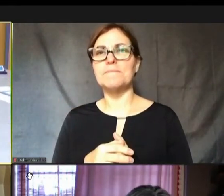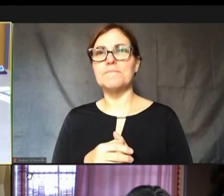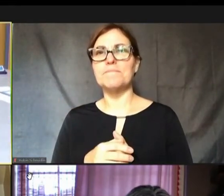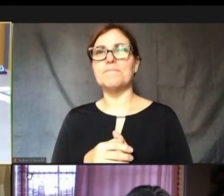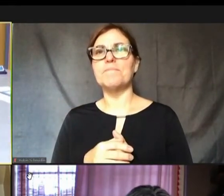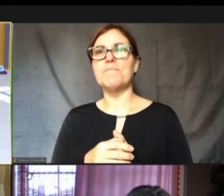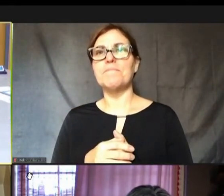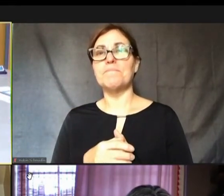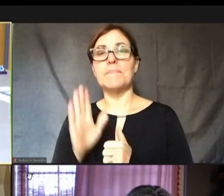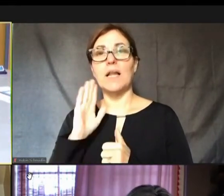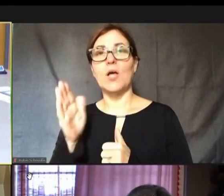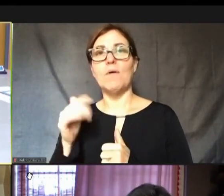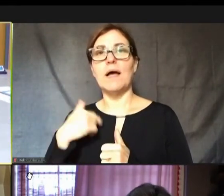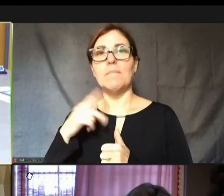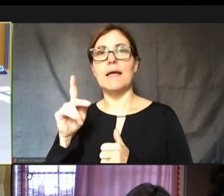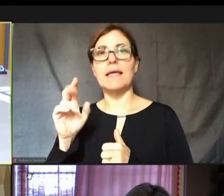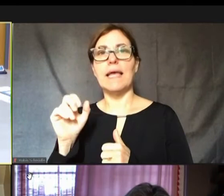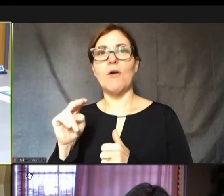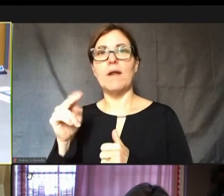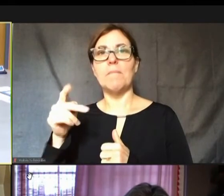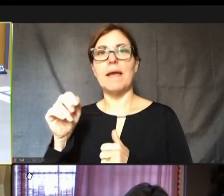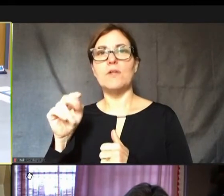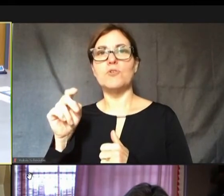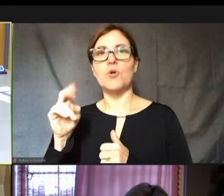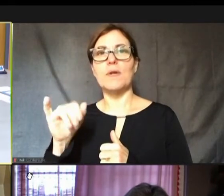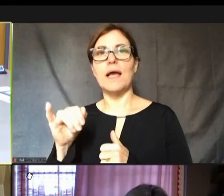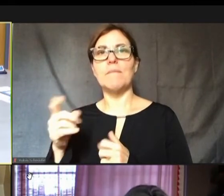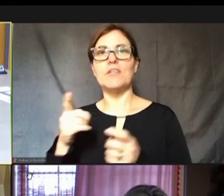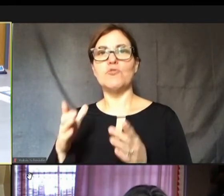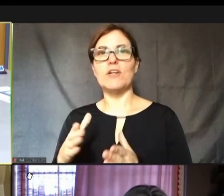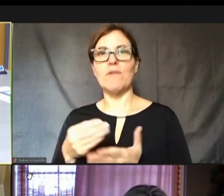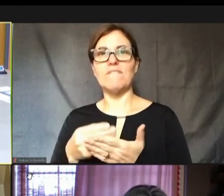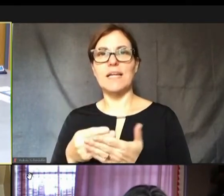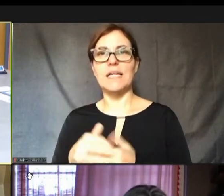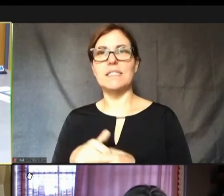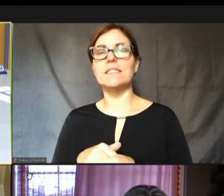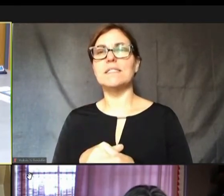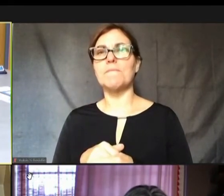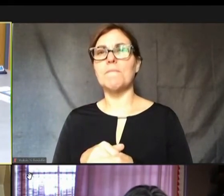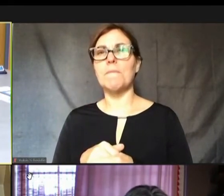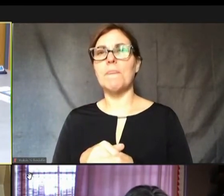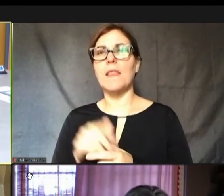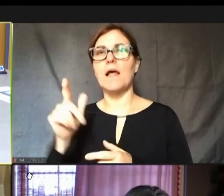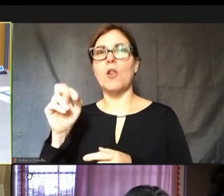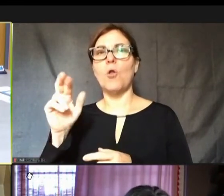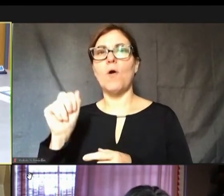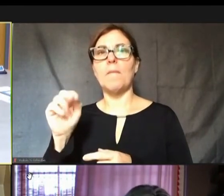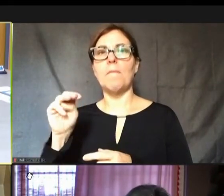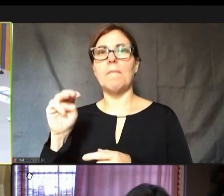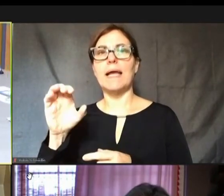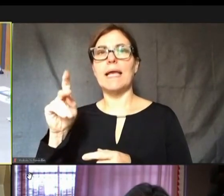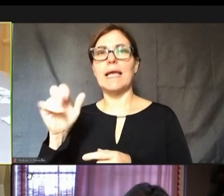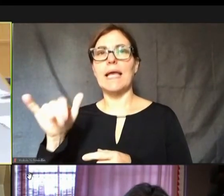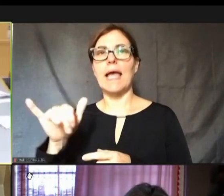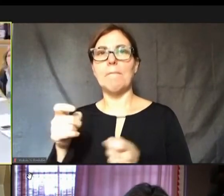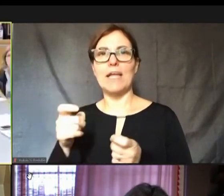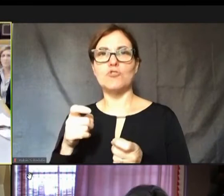Hi, I'm Karen Fantoni. I'm the Director of Finance. Lori McKay, Manager of Accounting.